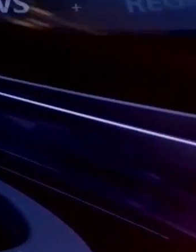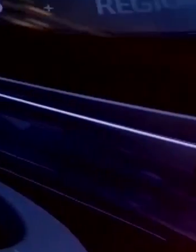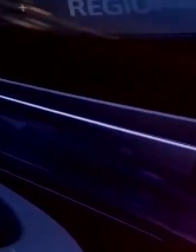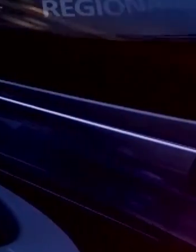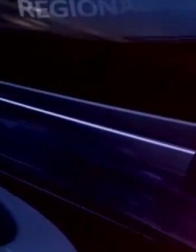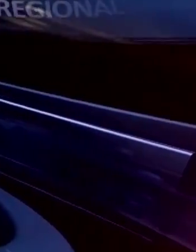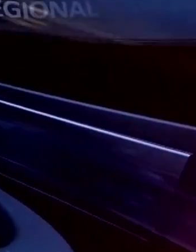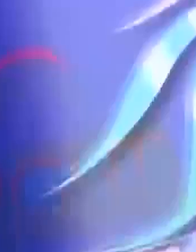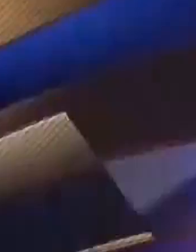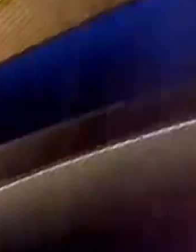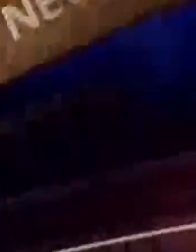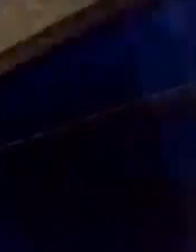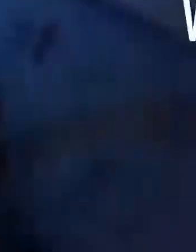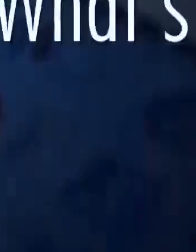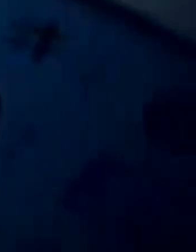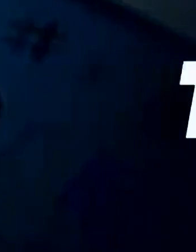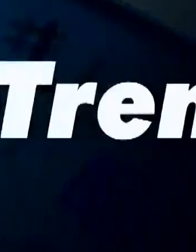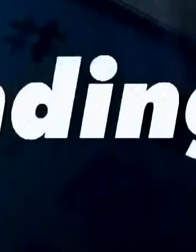you like family.